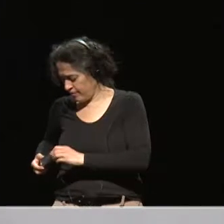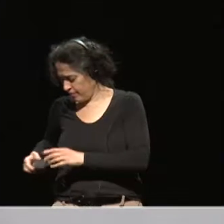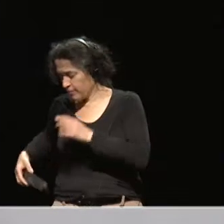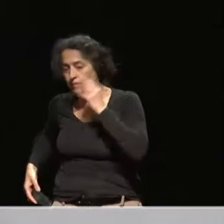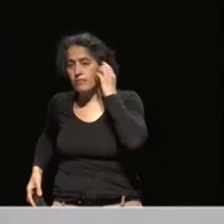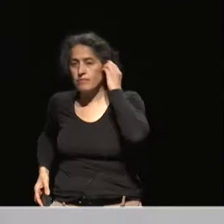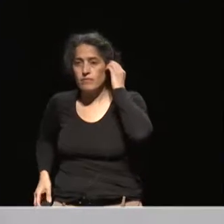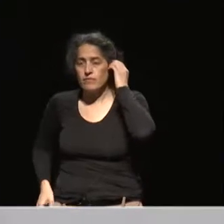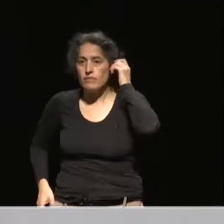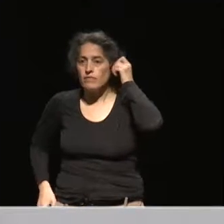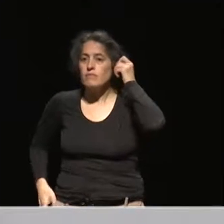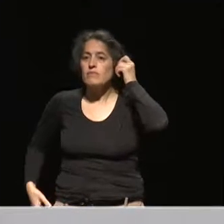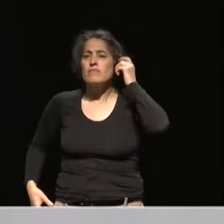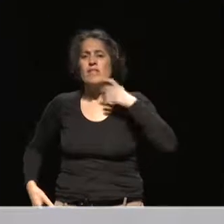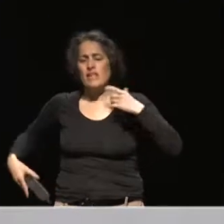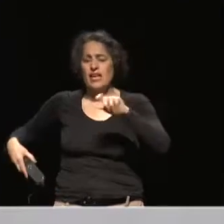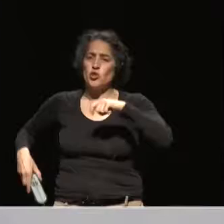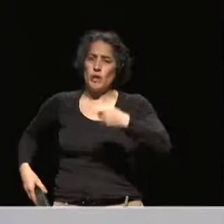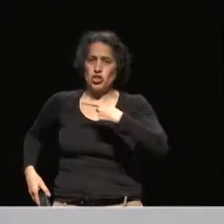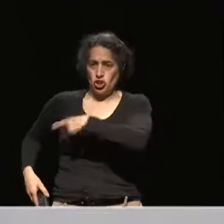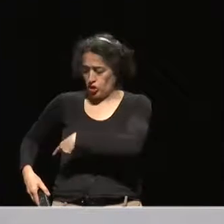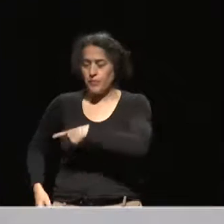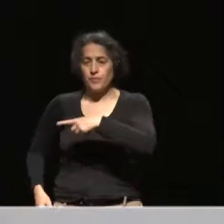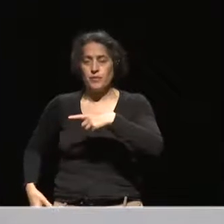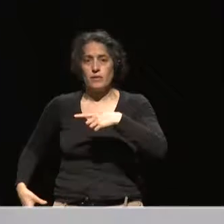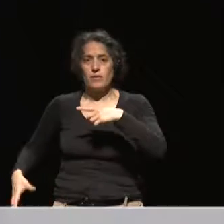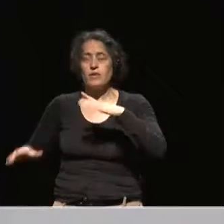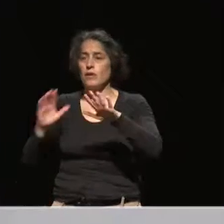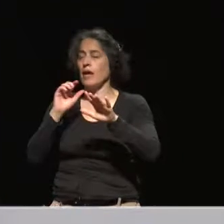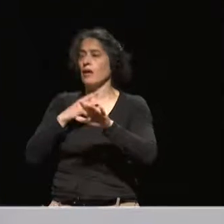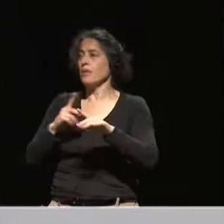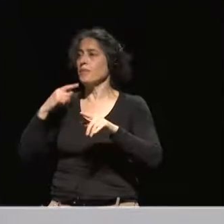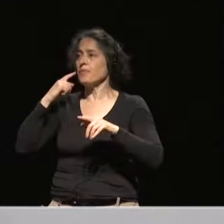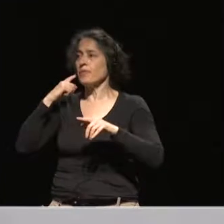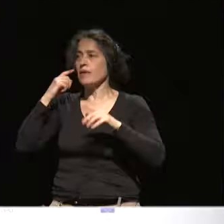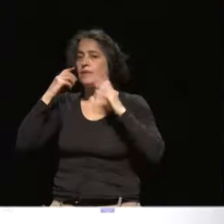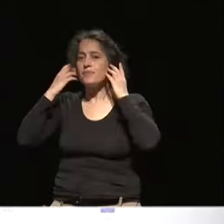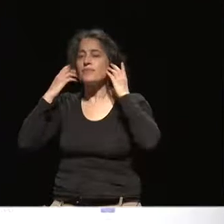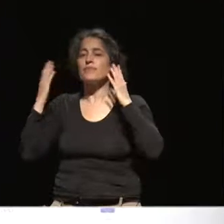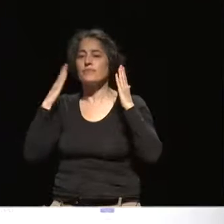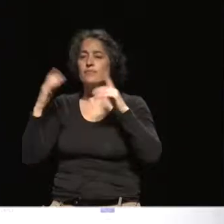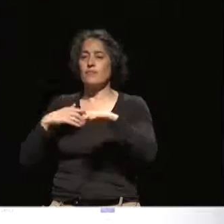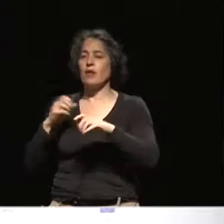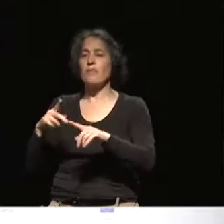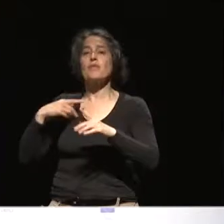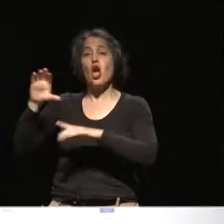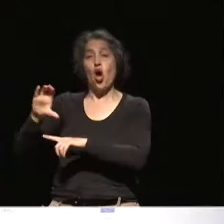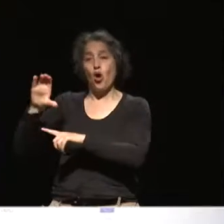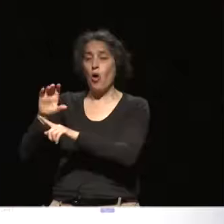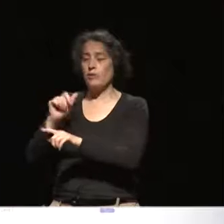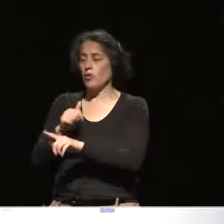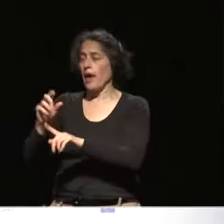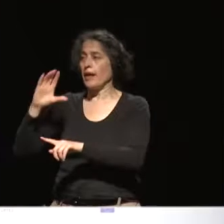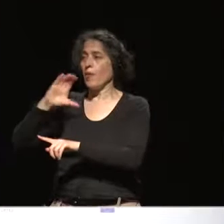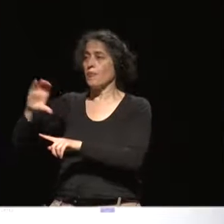How do we get non-state actors involved then? Well, in that case, you still have to do that via negotiations with the state. So in Congo, you'd